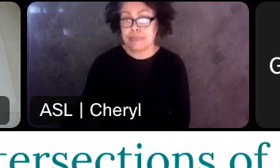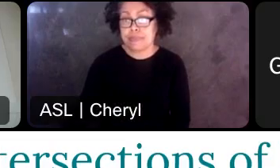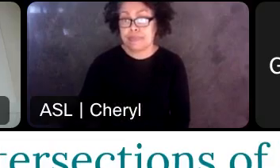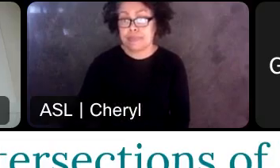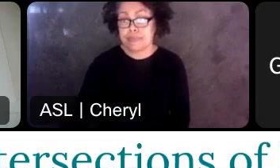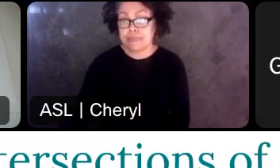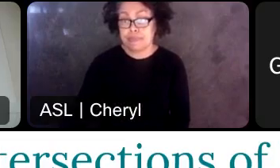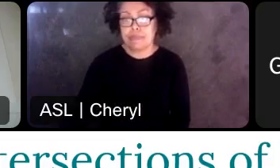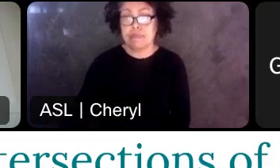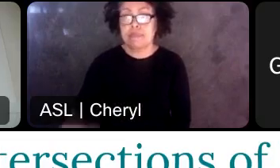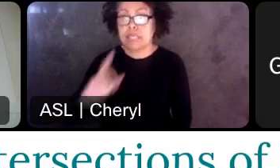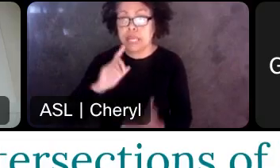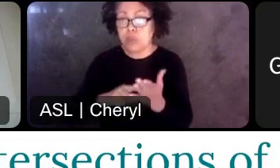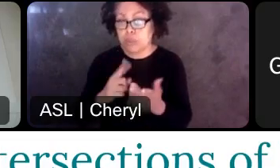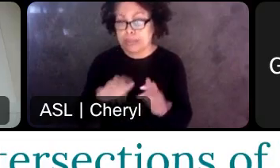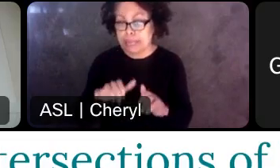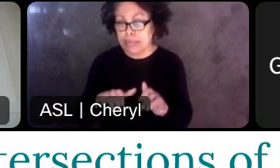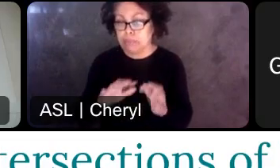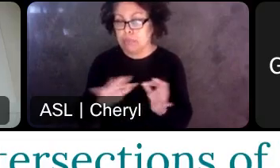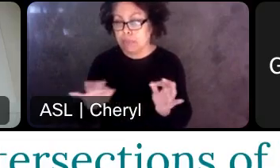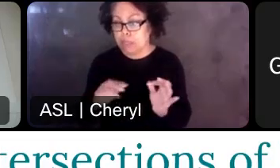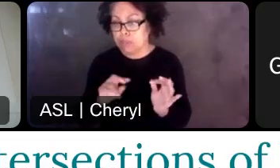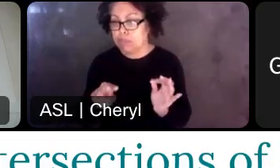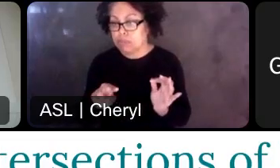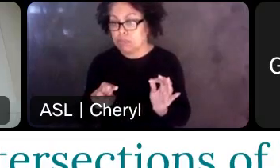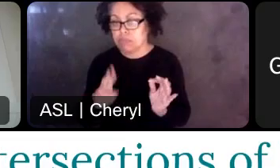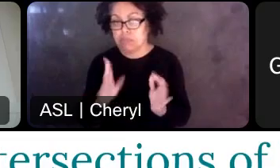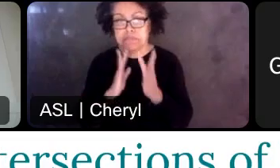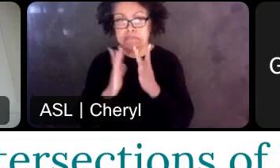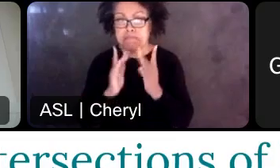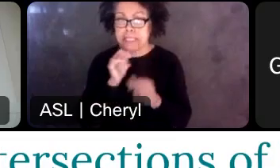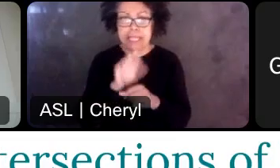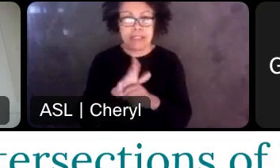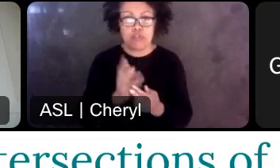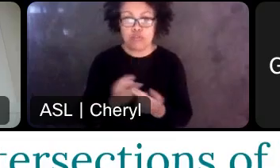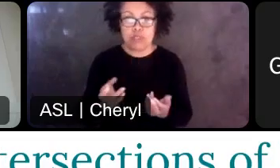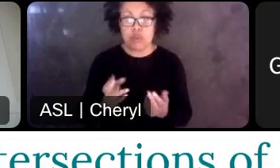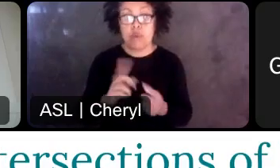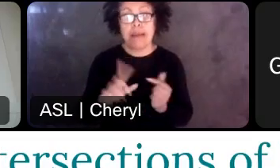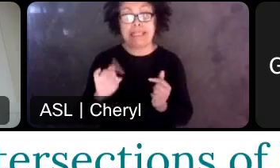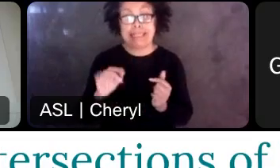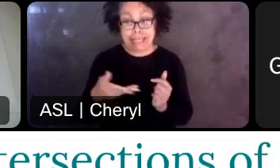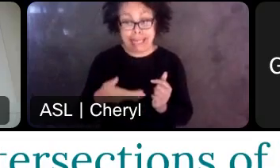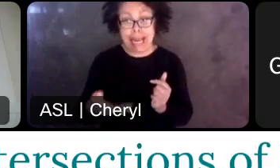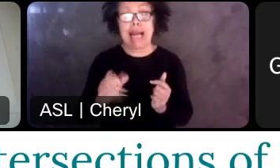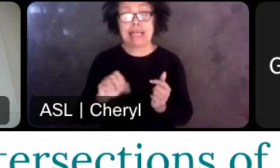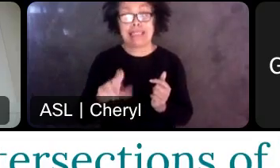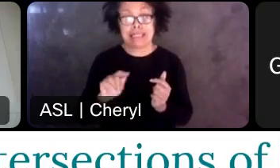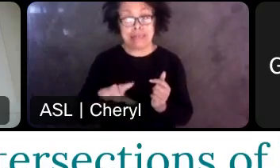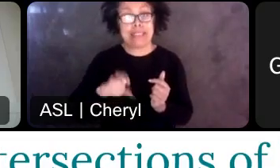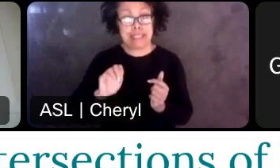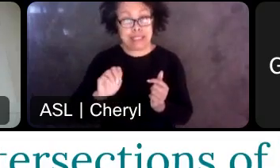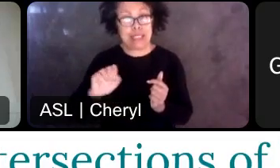I see a comment here that you lack resources in your area, but hired a substance abuse counselor for your